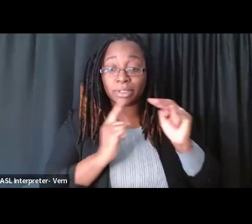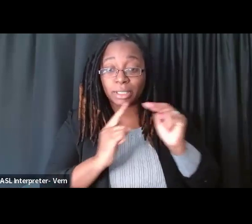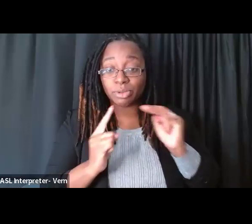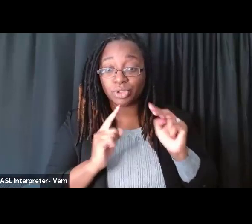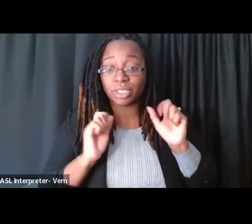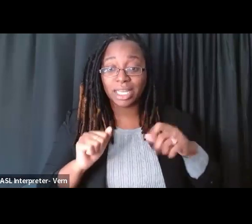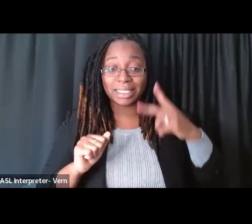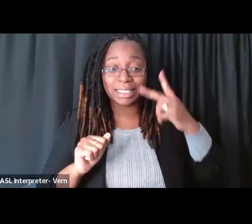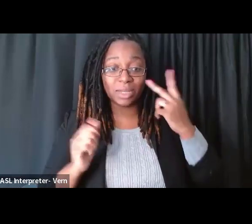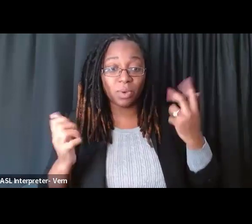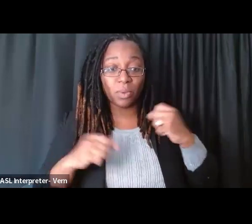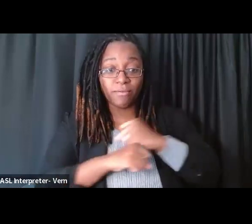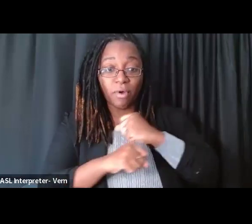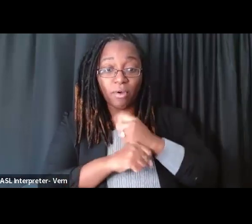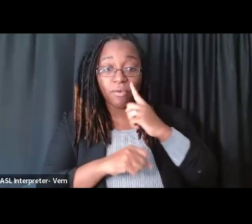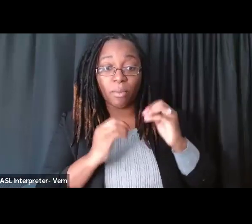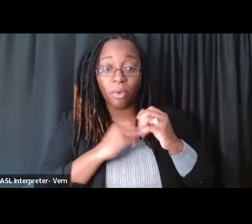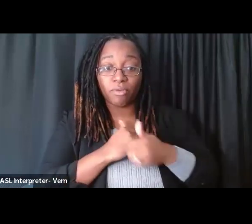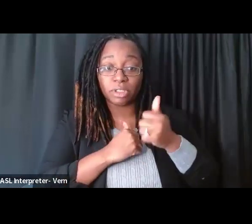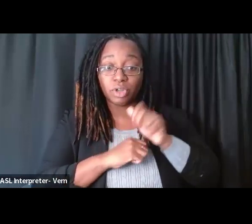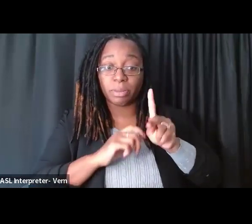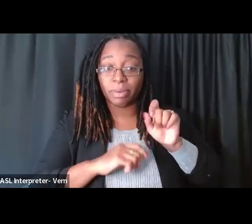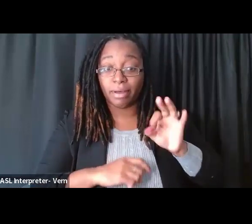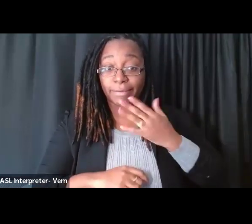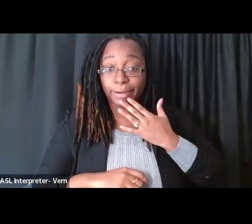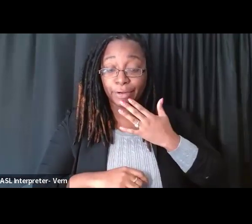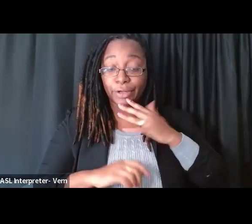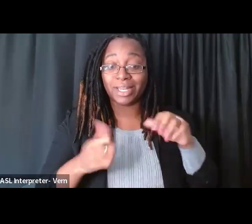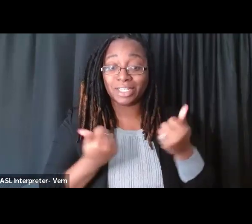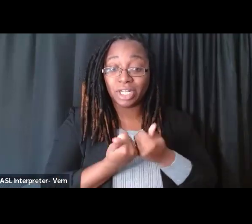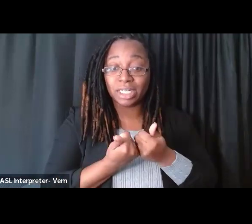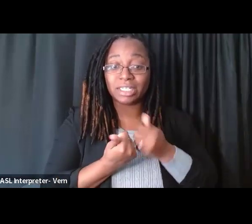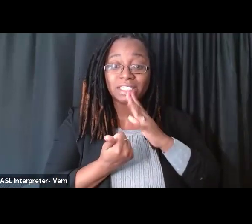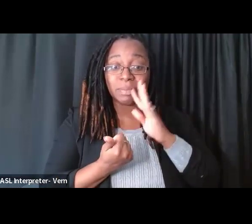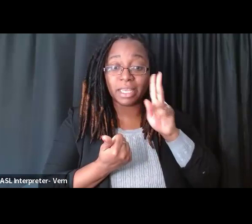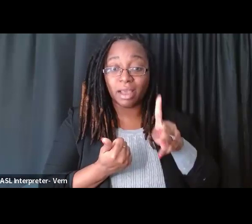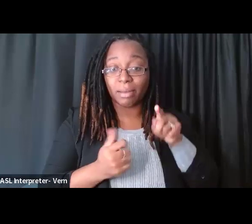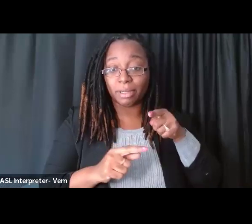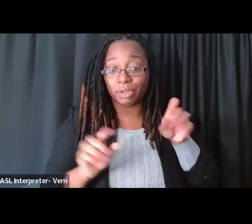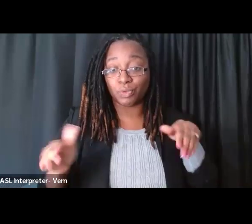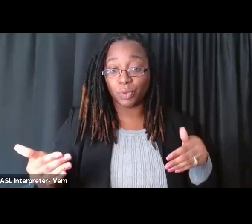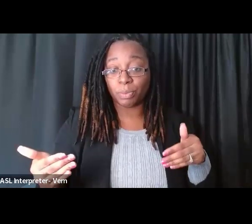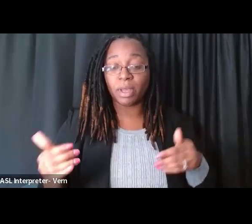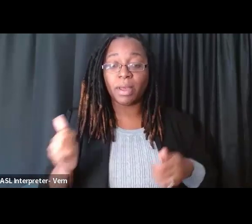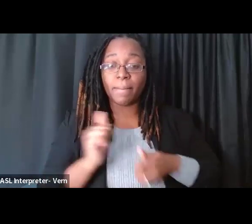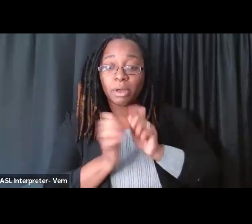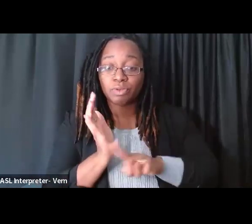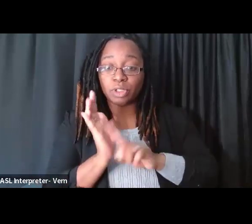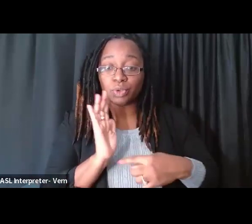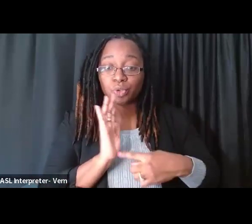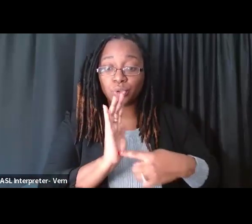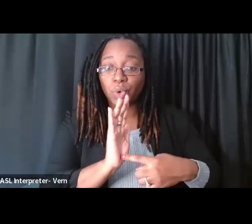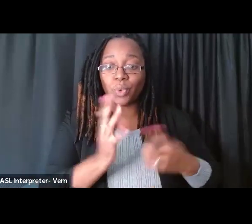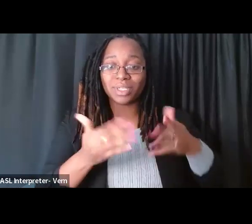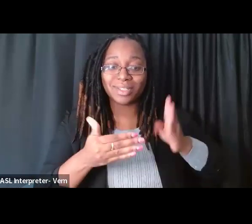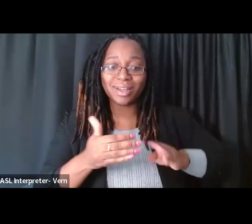men and women. For example, Black and Brown youth's actions are more likely to receive harsher punishment. And